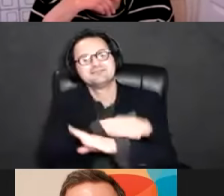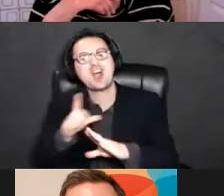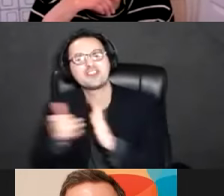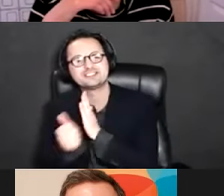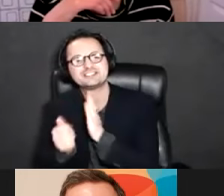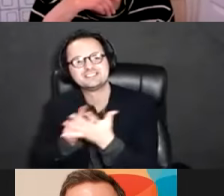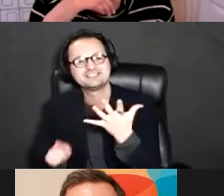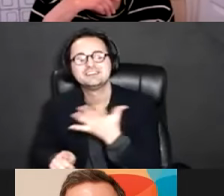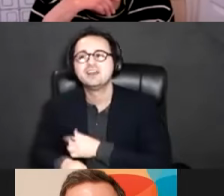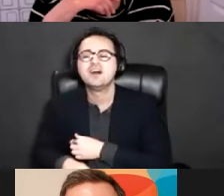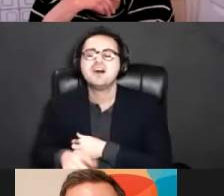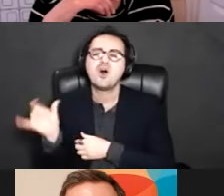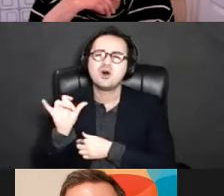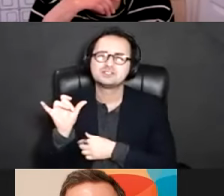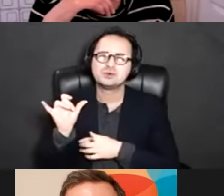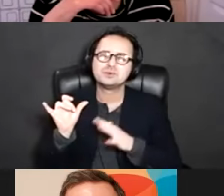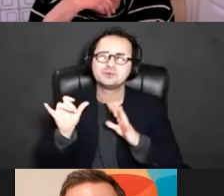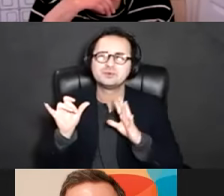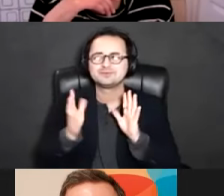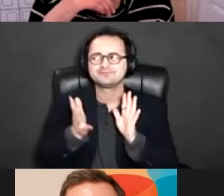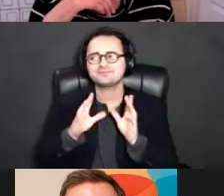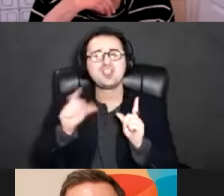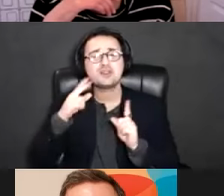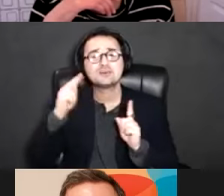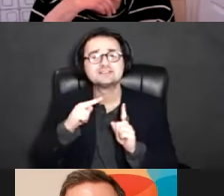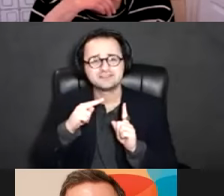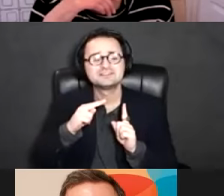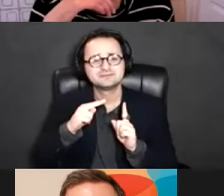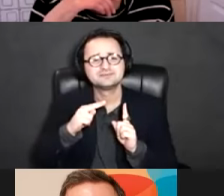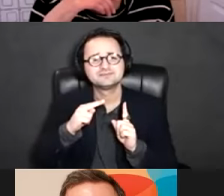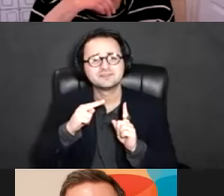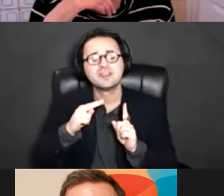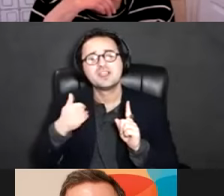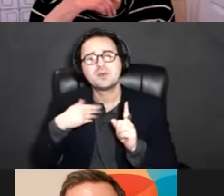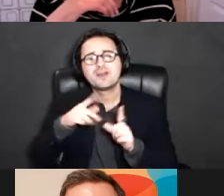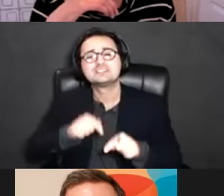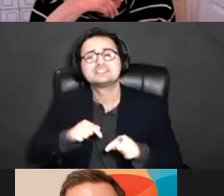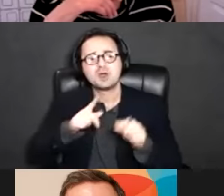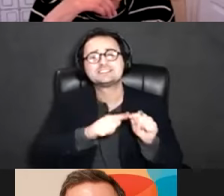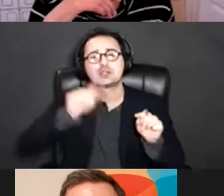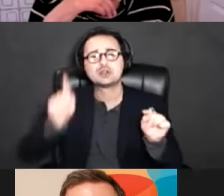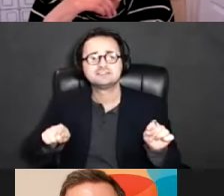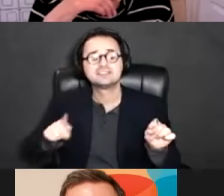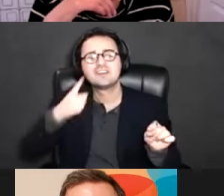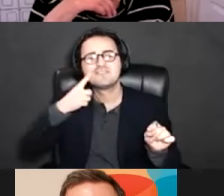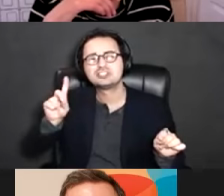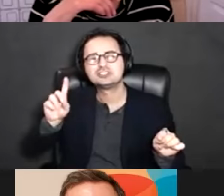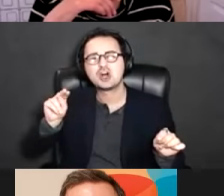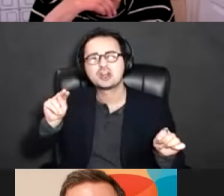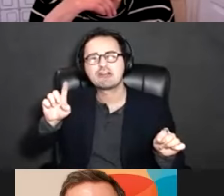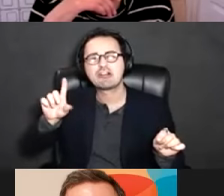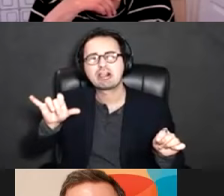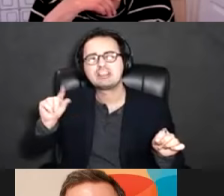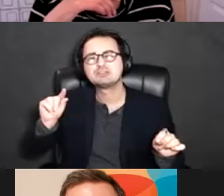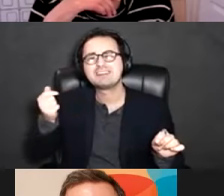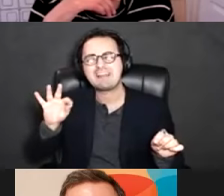I think it's also, another way to think about this is dose response curves. And in the Donnelly, I think it was 2019 paper,